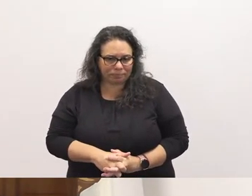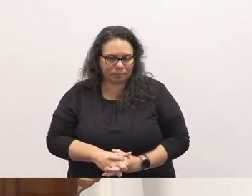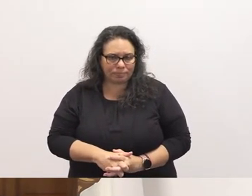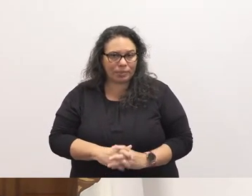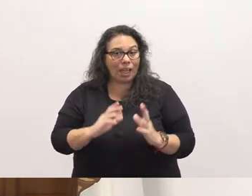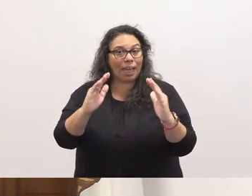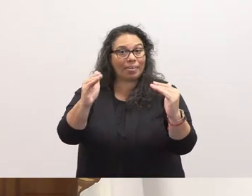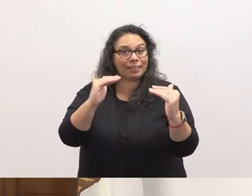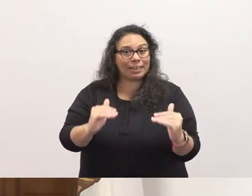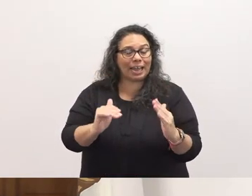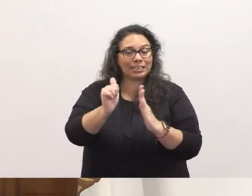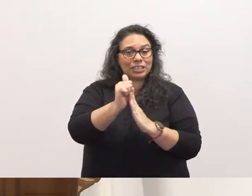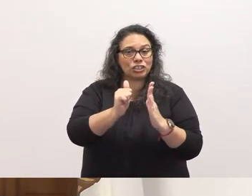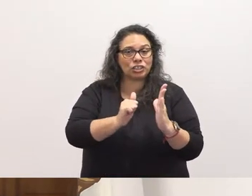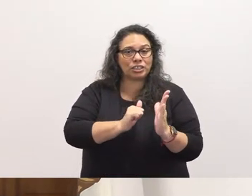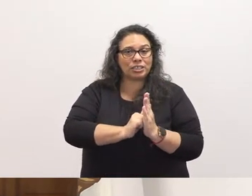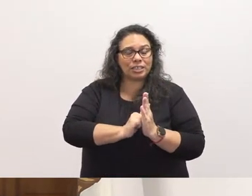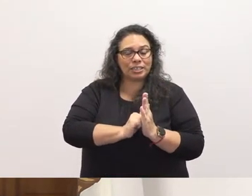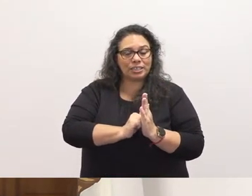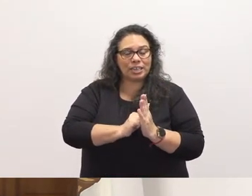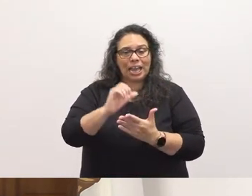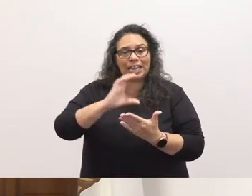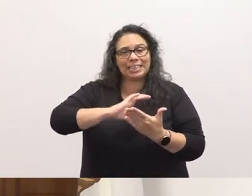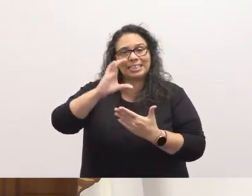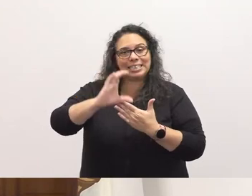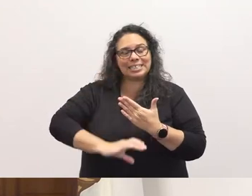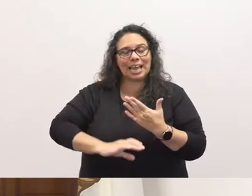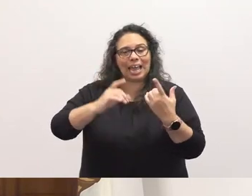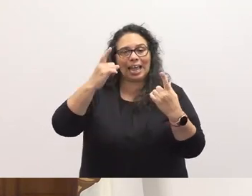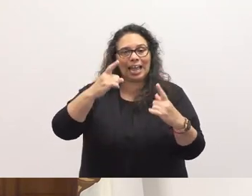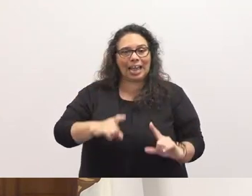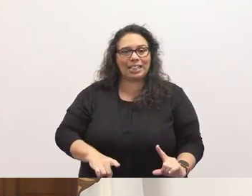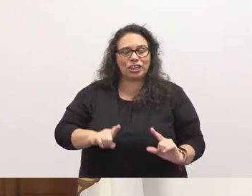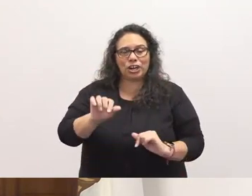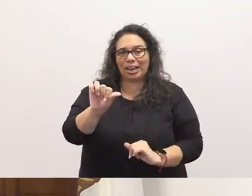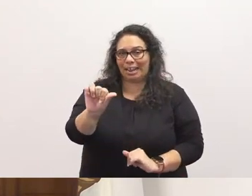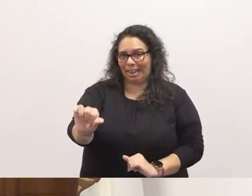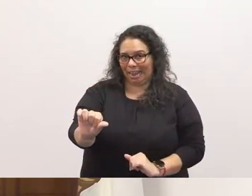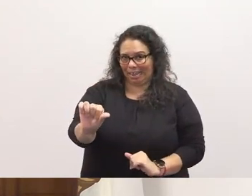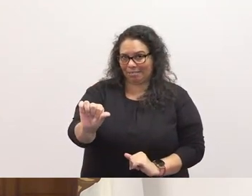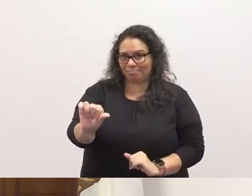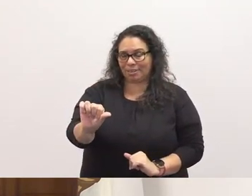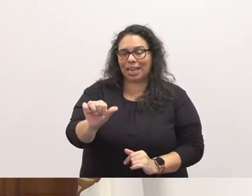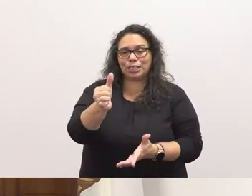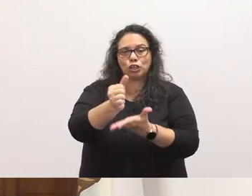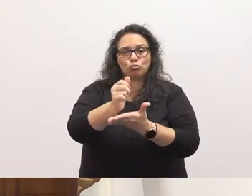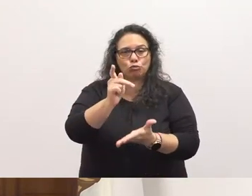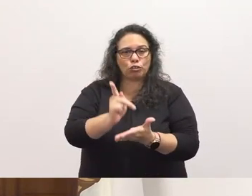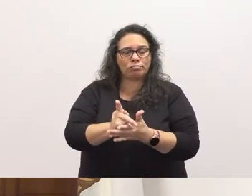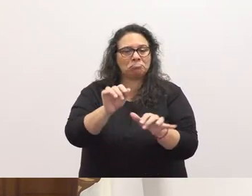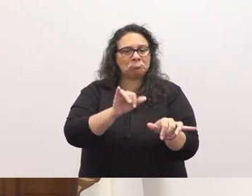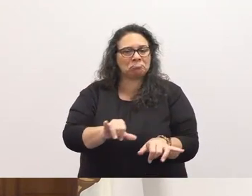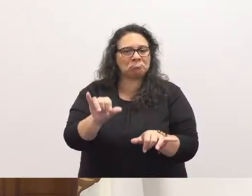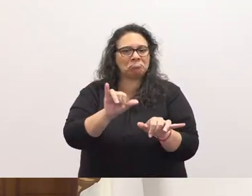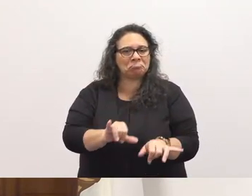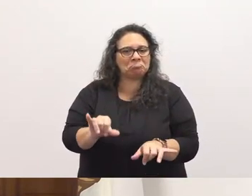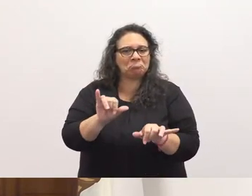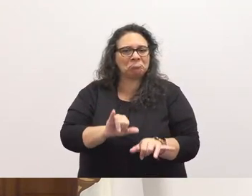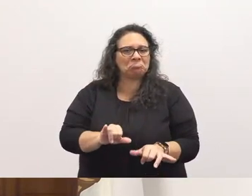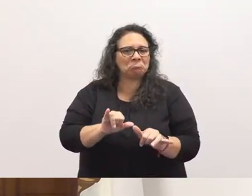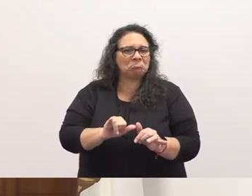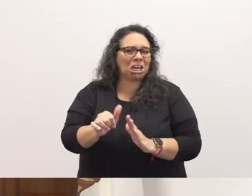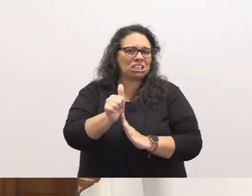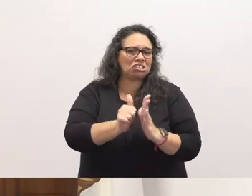Next on the agenda, we have Consent Calendar A. Consent calendar groups the approval of routine agenda items into one action